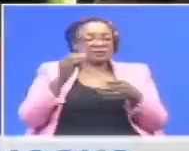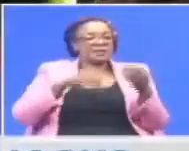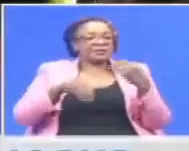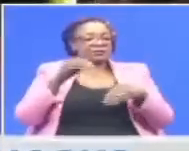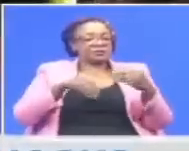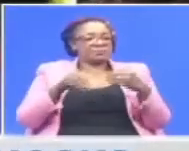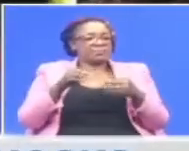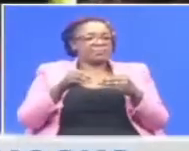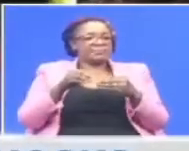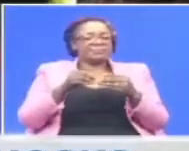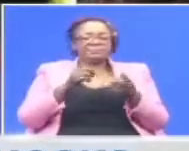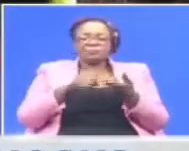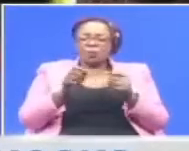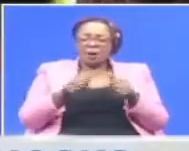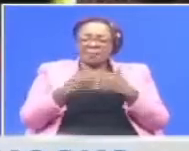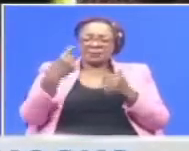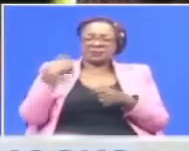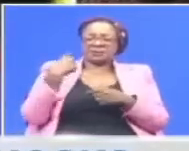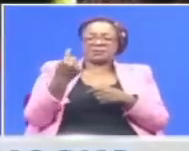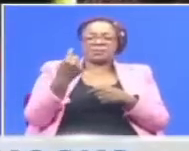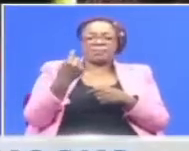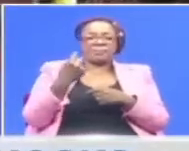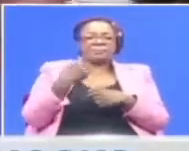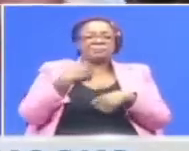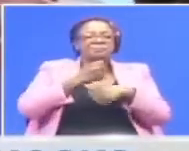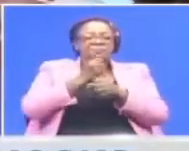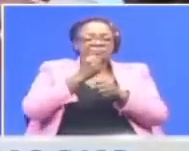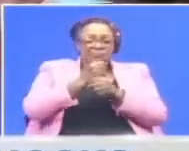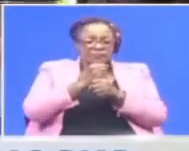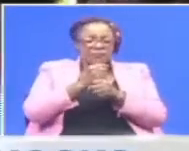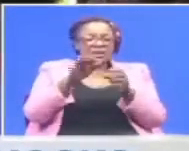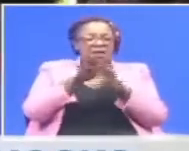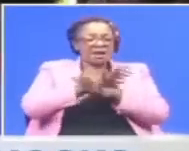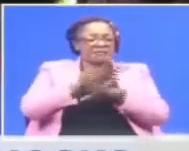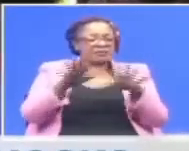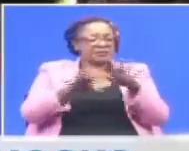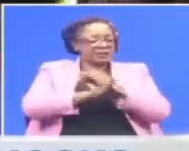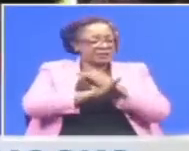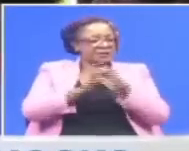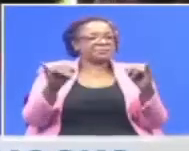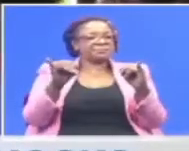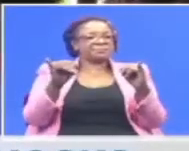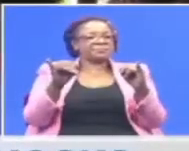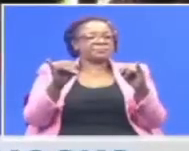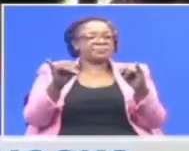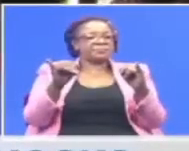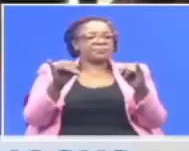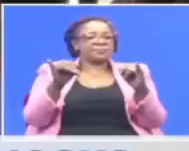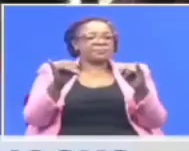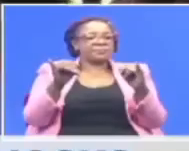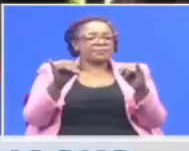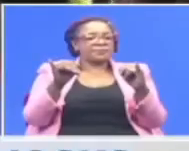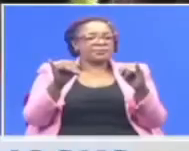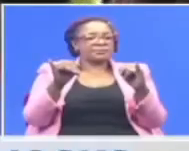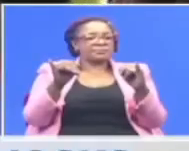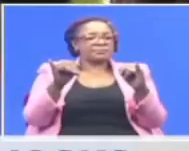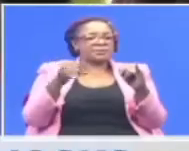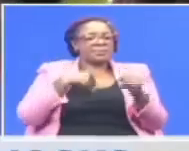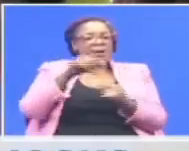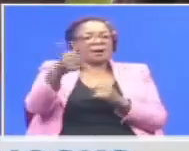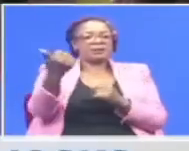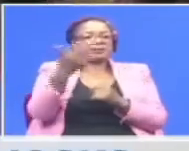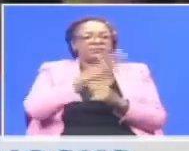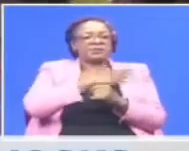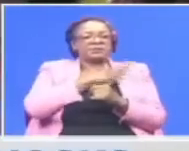jana limeweka njia sawa sawa. Yani debe na mena hini. I think my other friends were